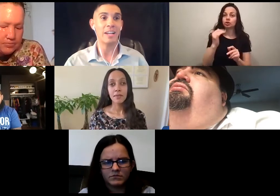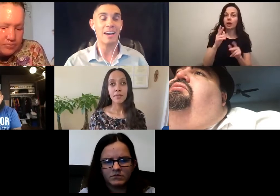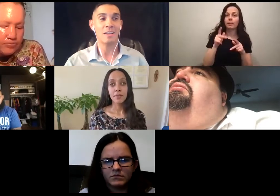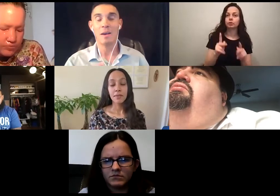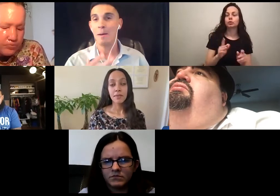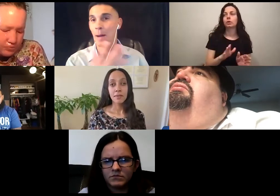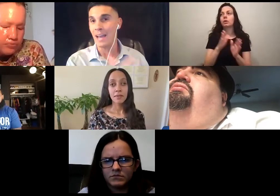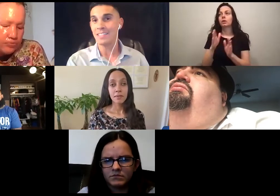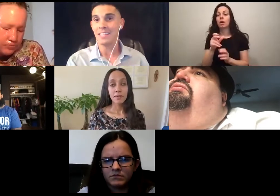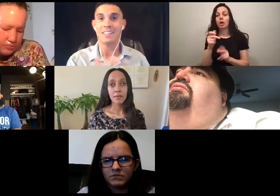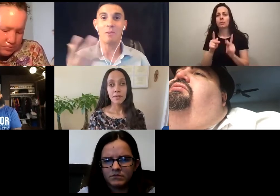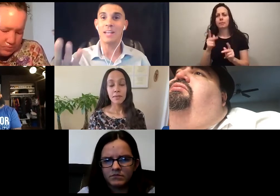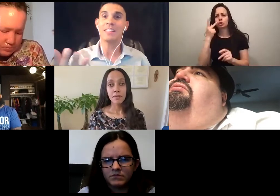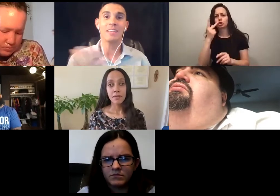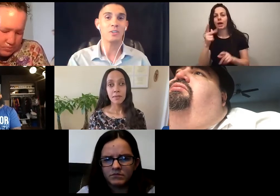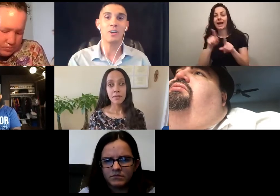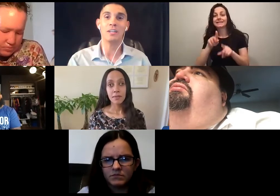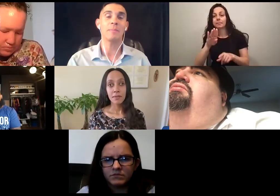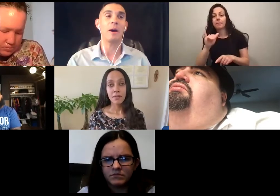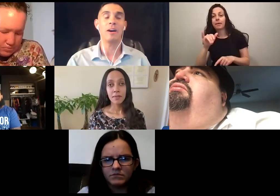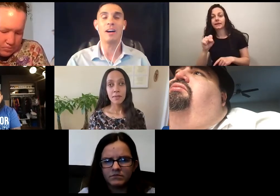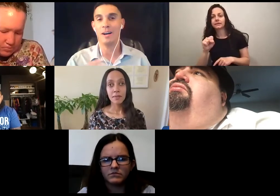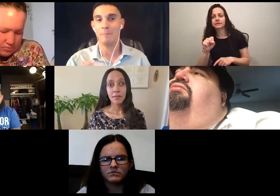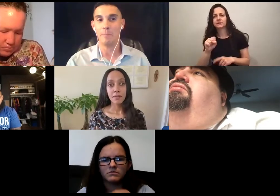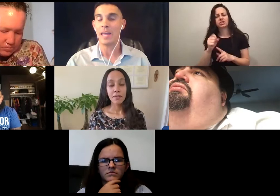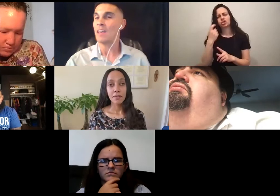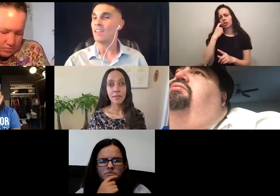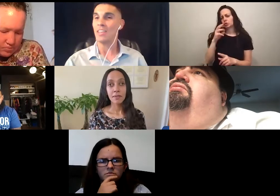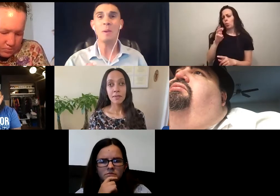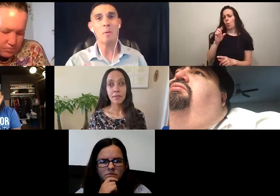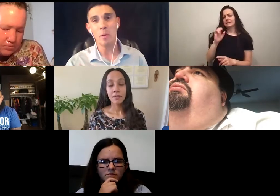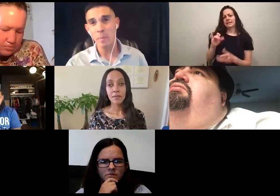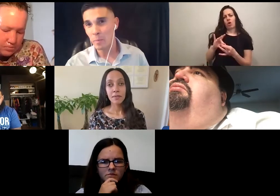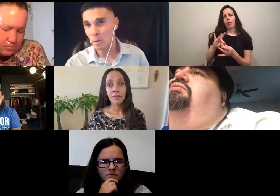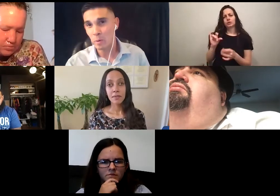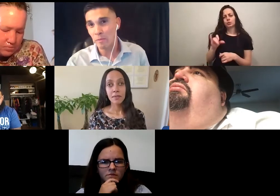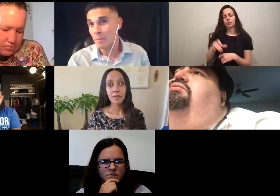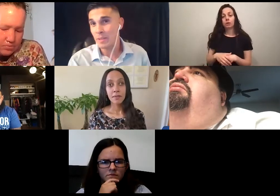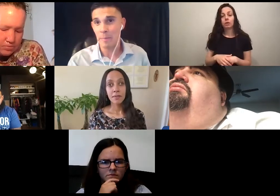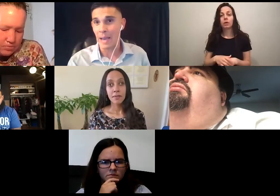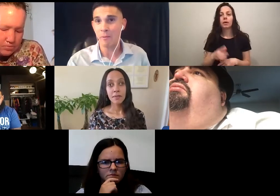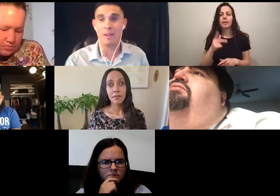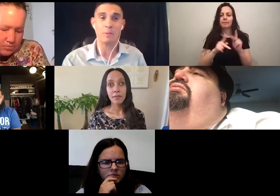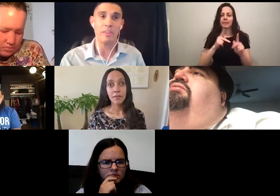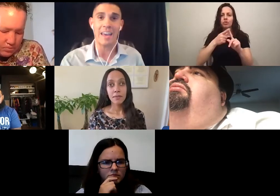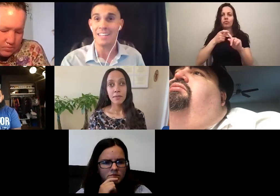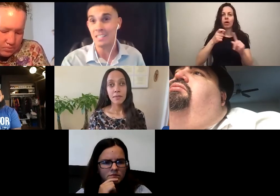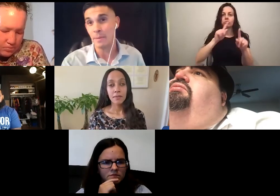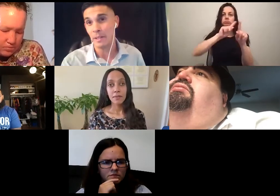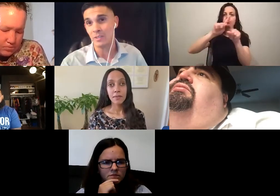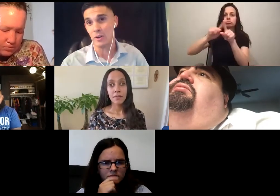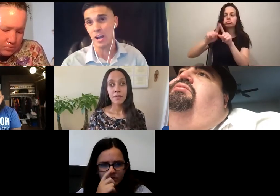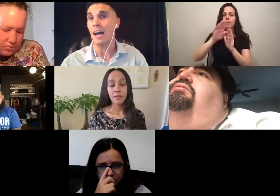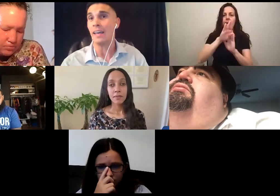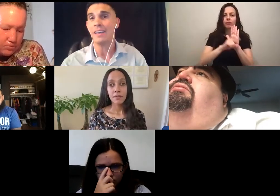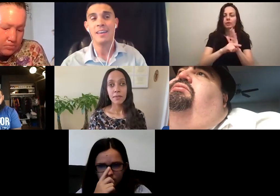viewed it as biases, like Wesley just talked about. But these people were people who are from different backgrounds, whether they had